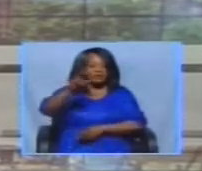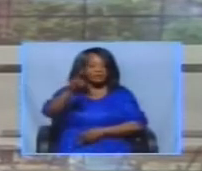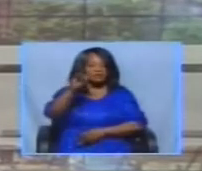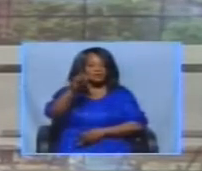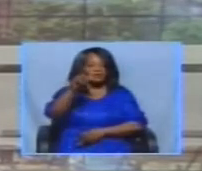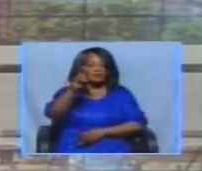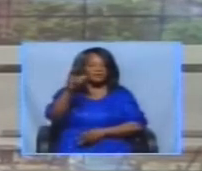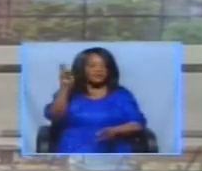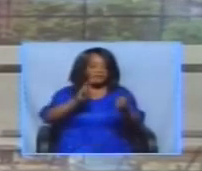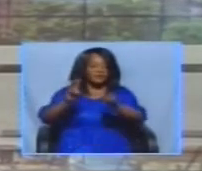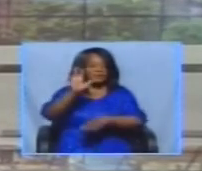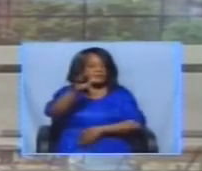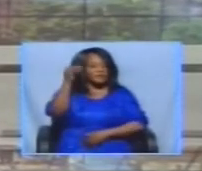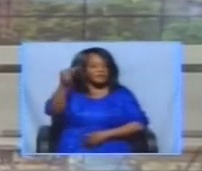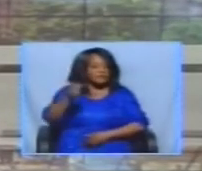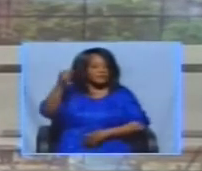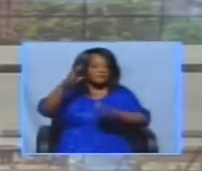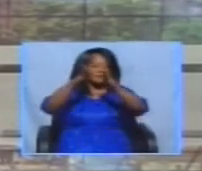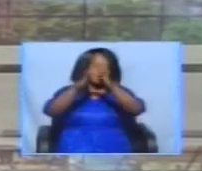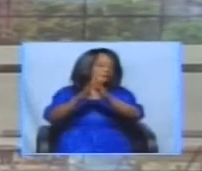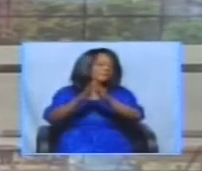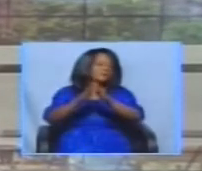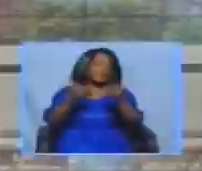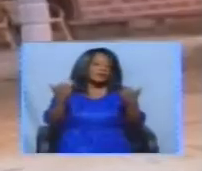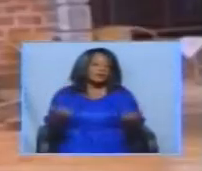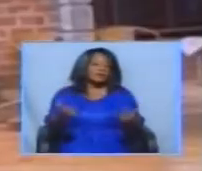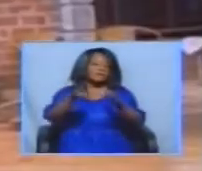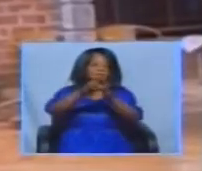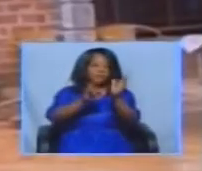at his palace this morning. Joyce Yatobe reports.